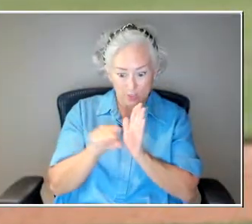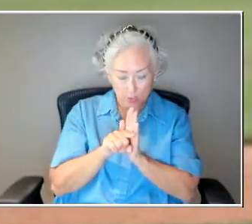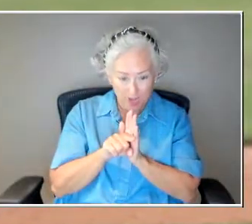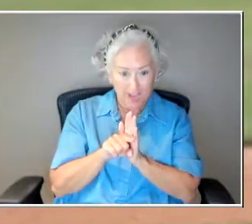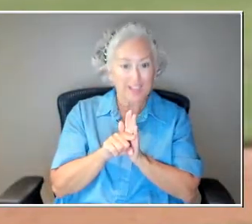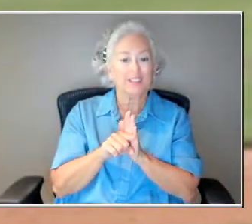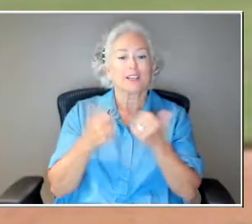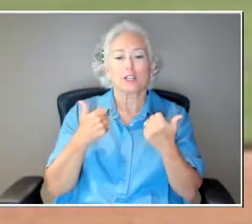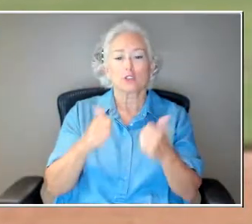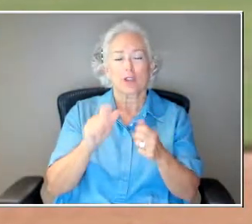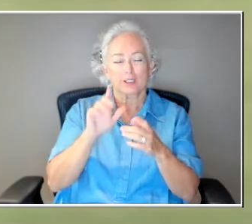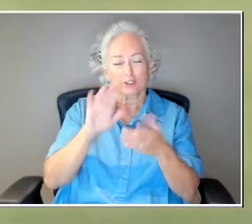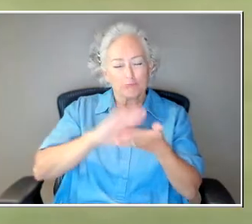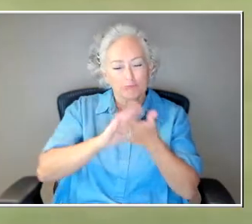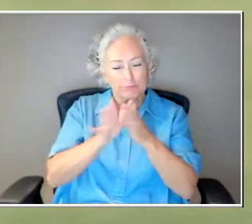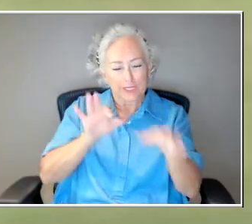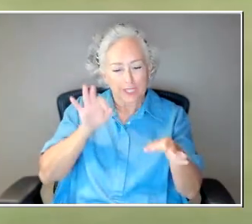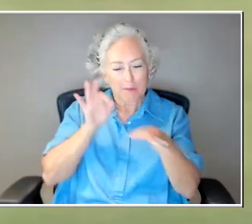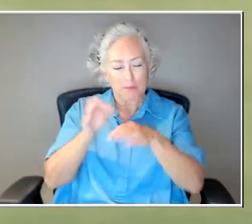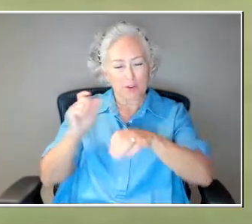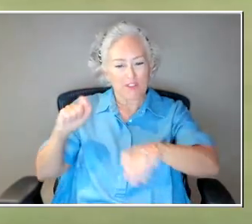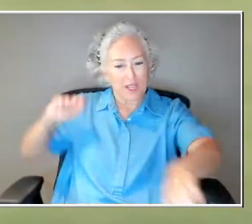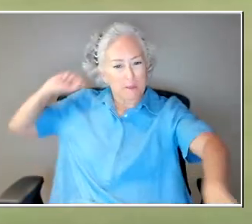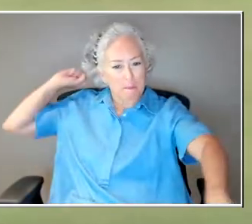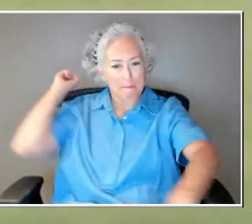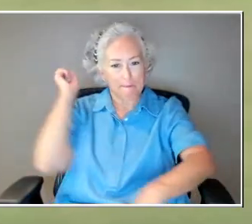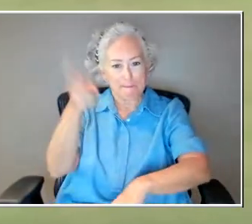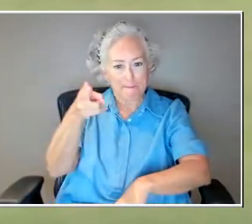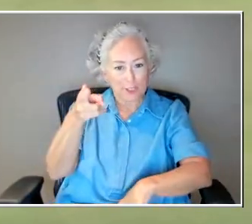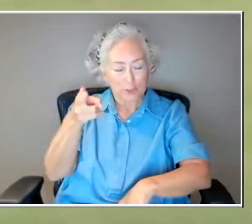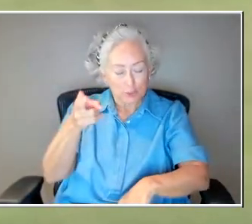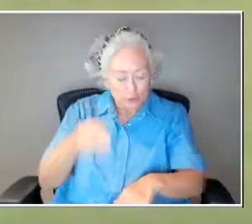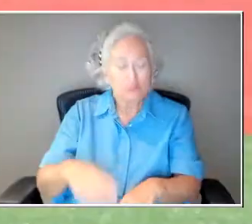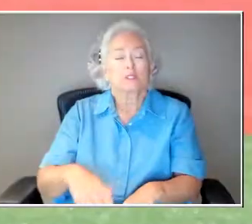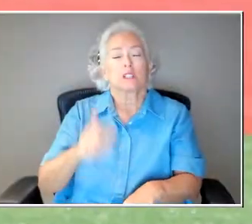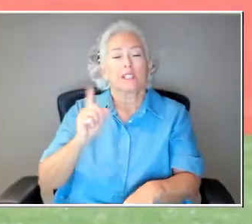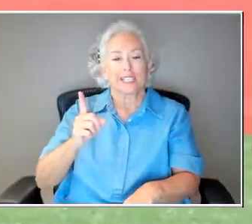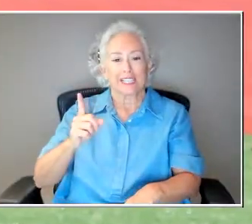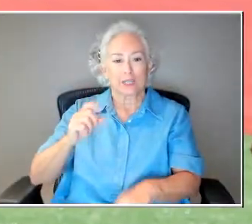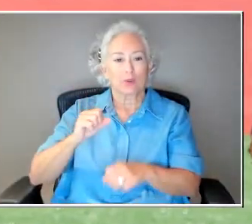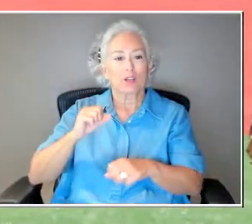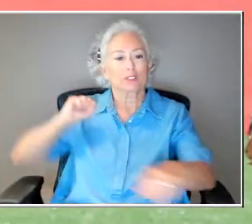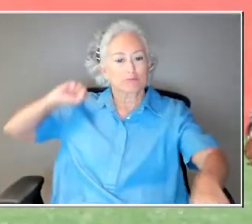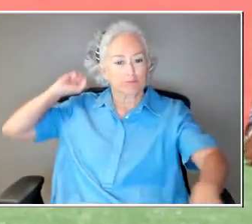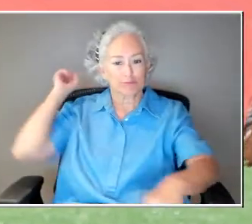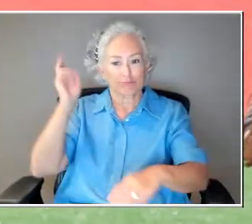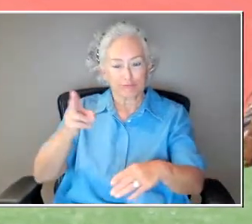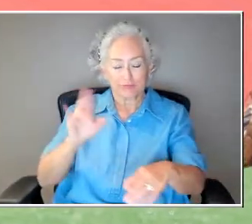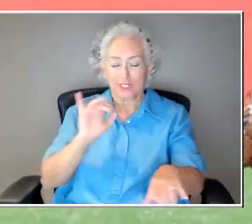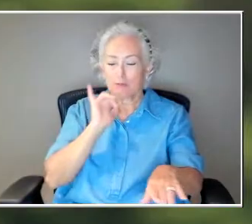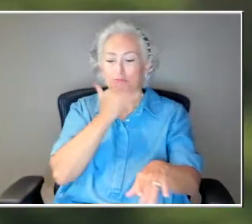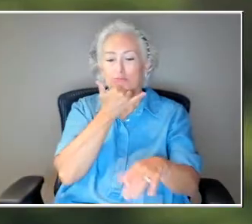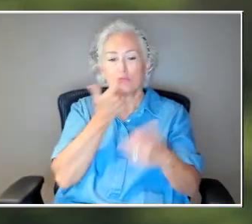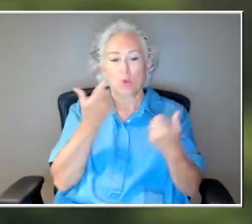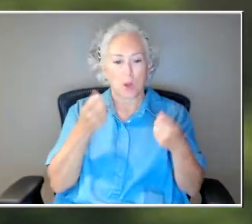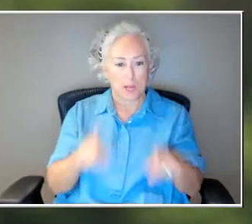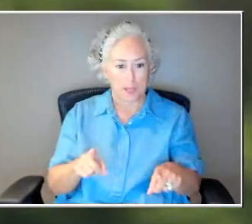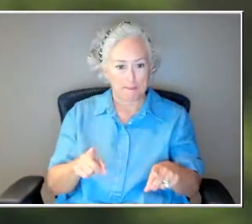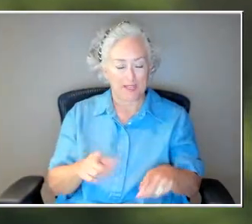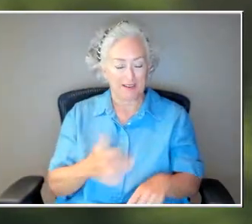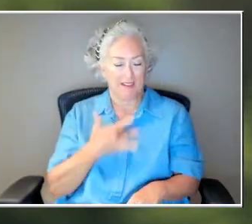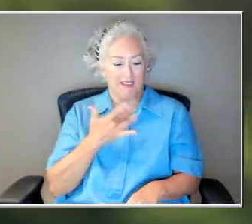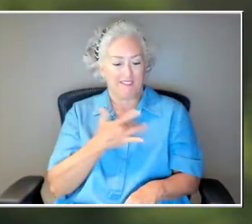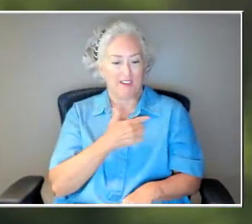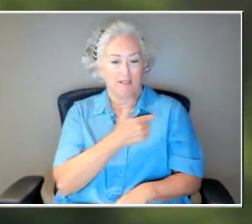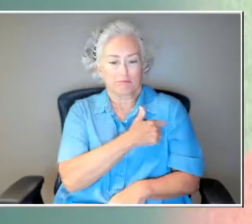pitching with a friend. While stretching his arm's limits in a game of long toss, disaster struck. It popped. The pain